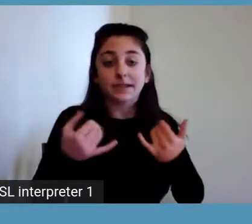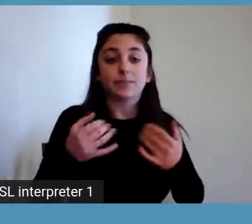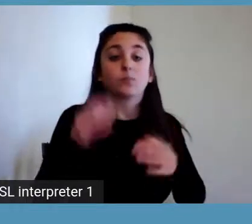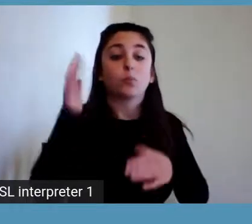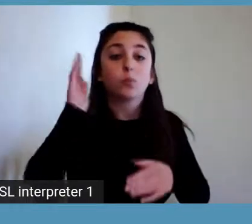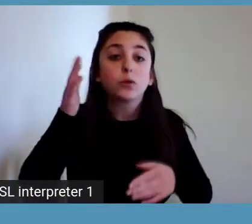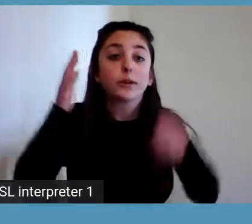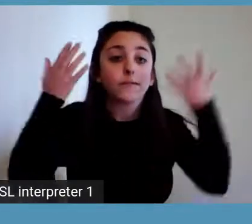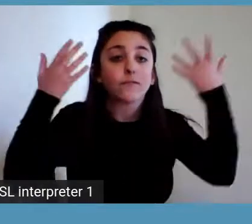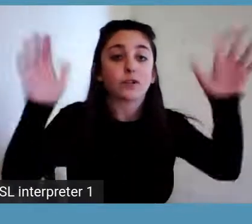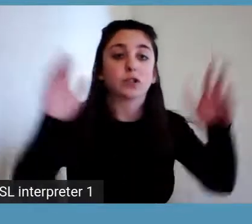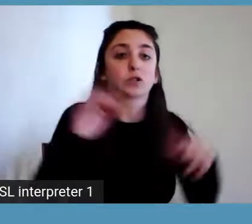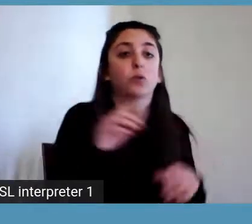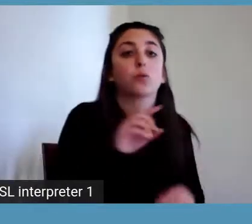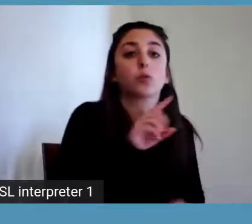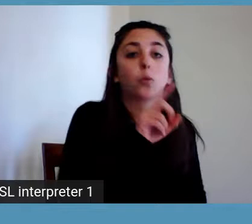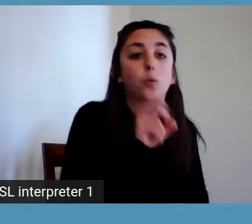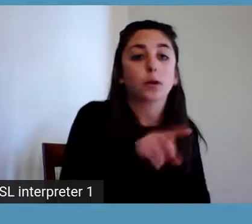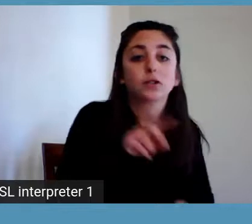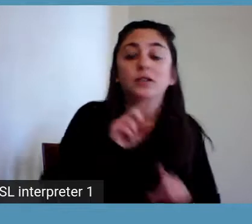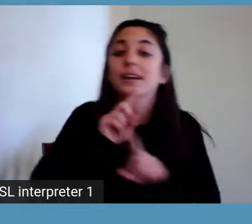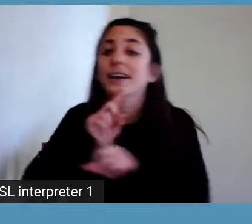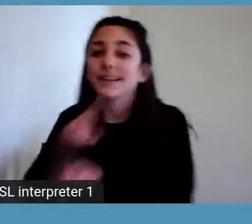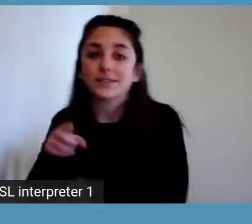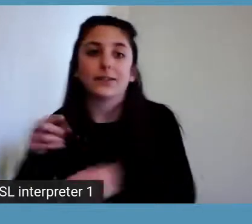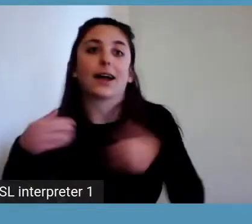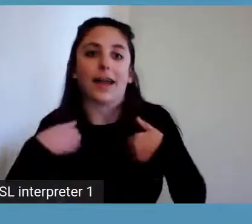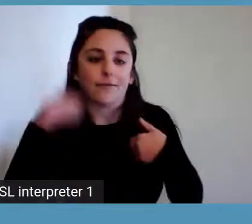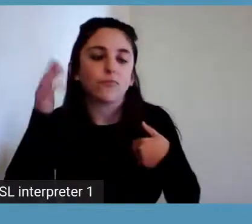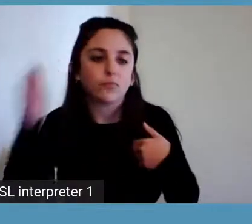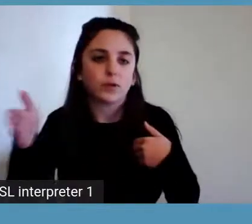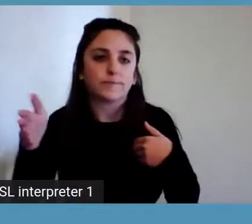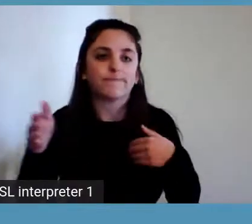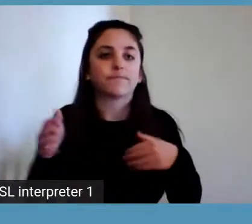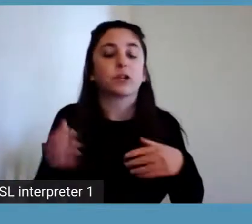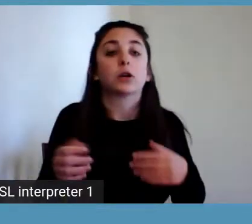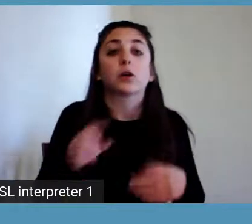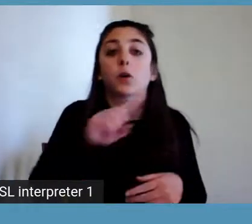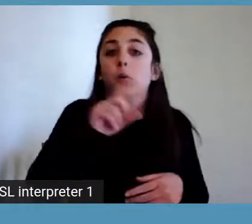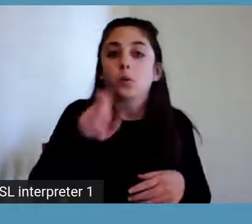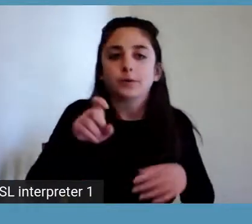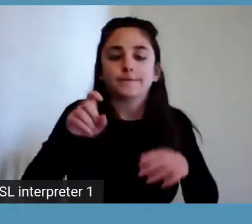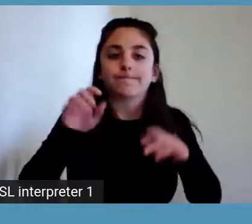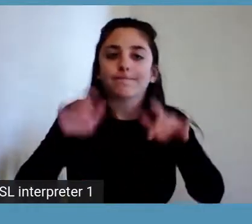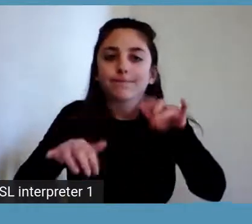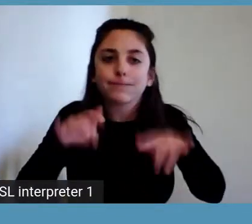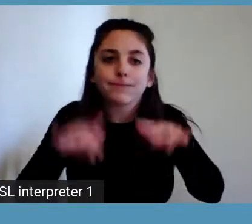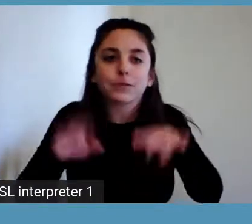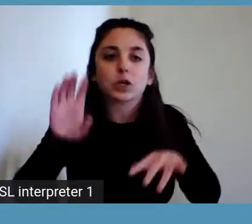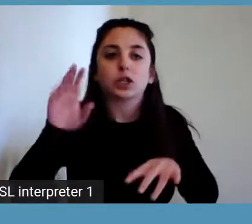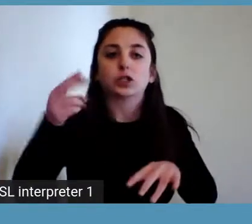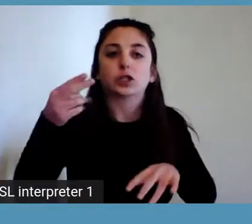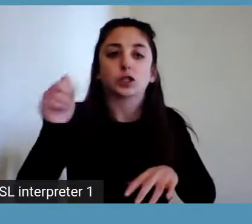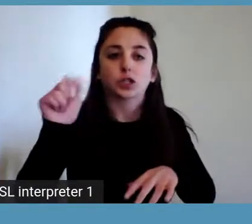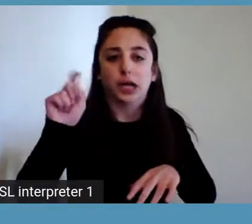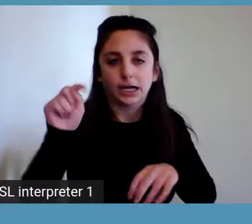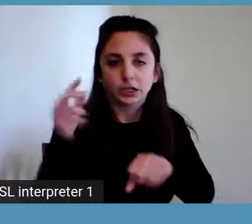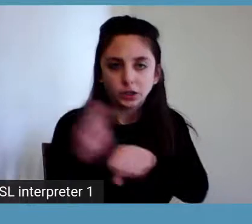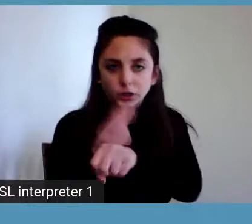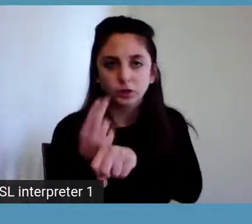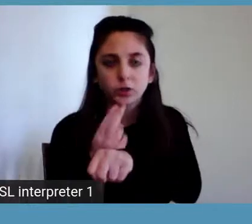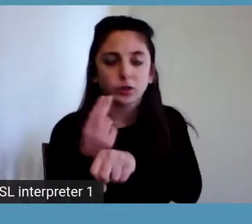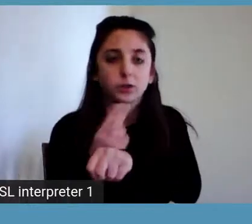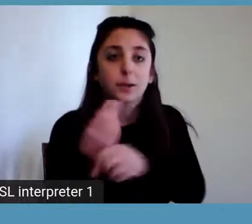presentation. Please type your questions in the chat. We'll get to as many questions as time allows, but we may not be able to address all questions during the